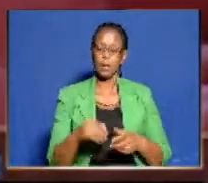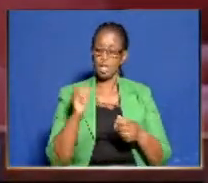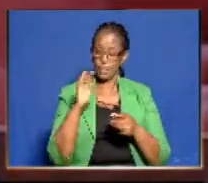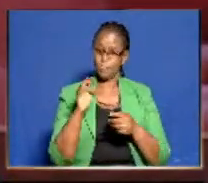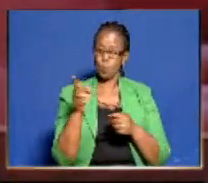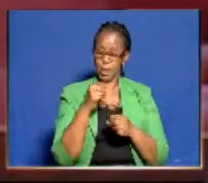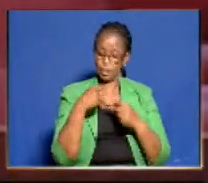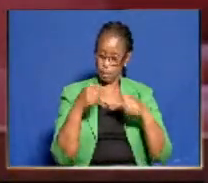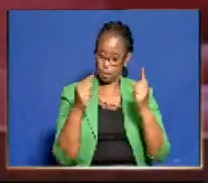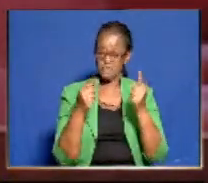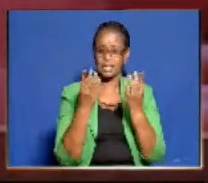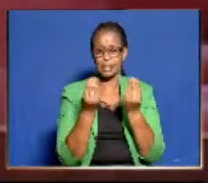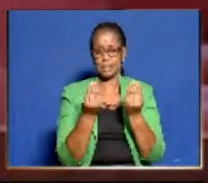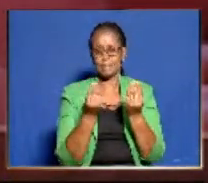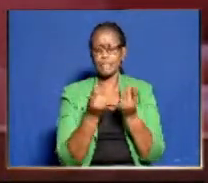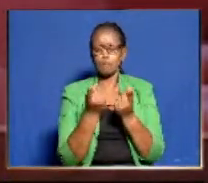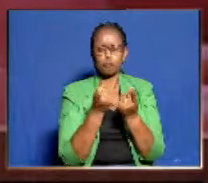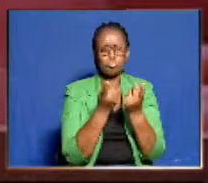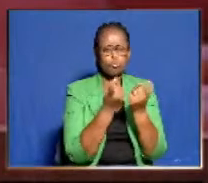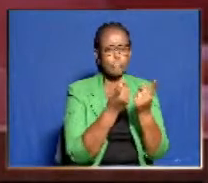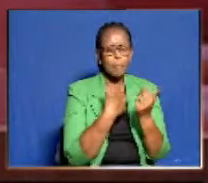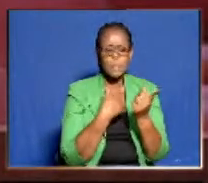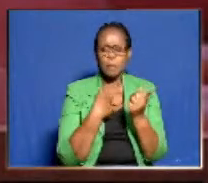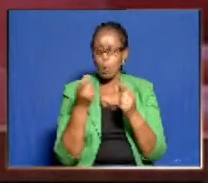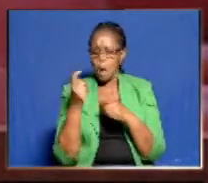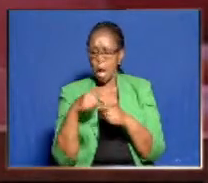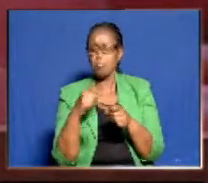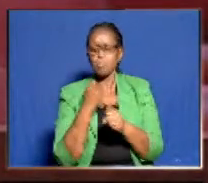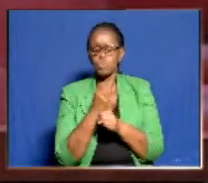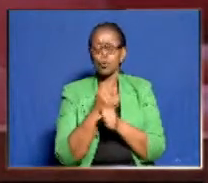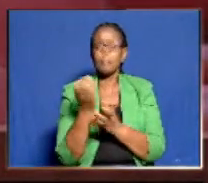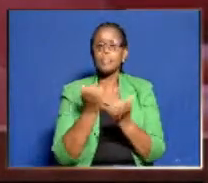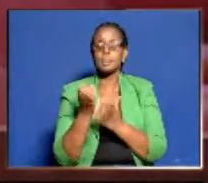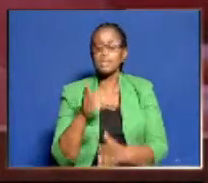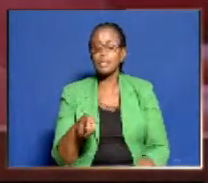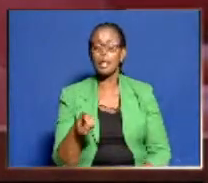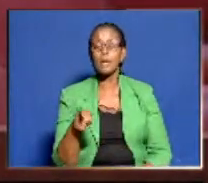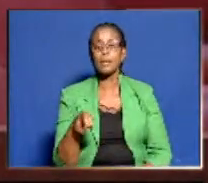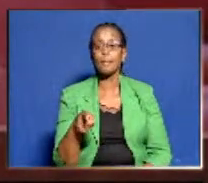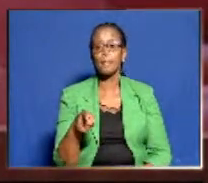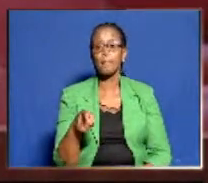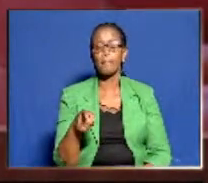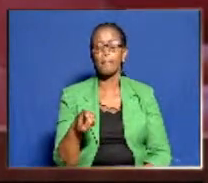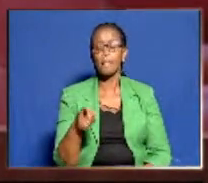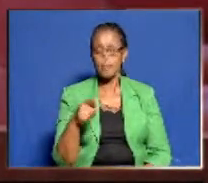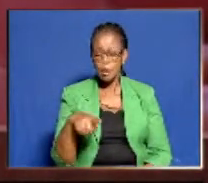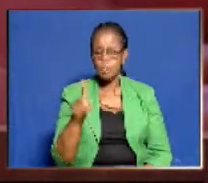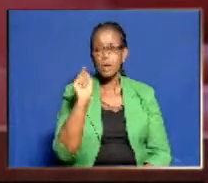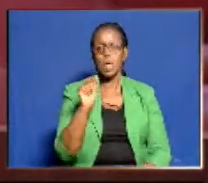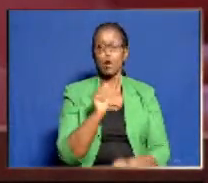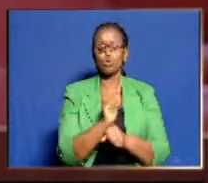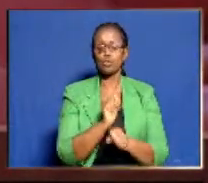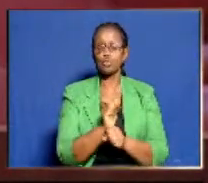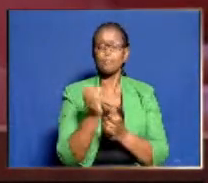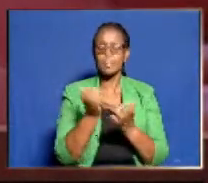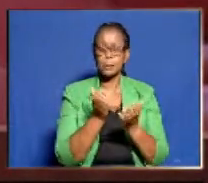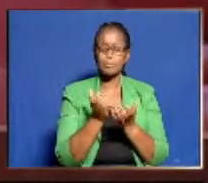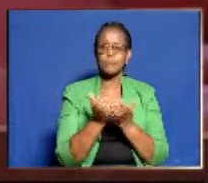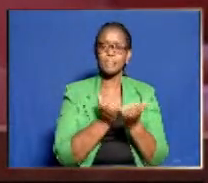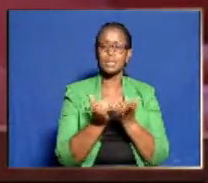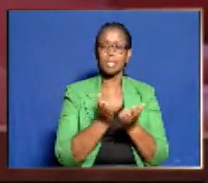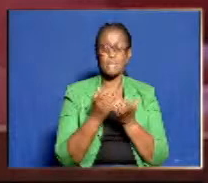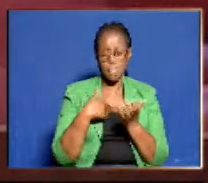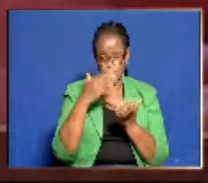and even the local investors to have the comfort so that they can be able to do their business knowing that the big brother is watching over them in a good